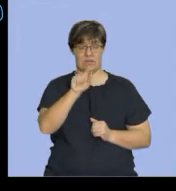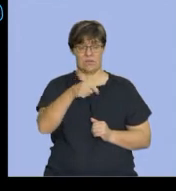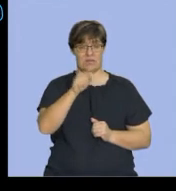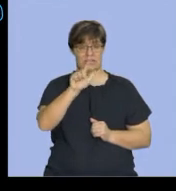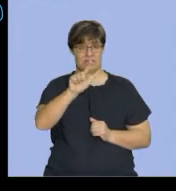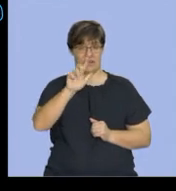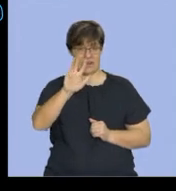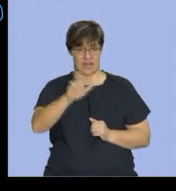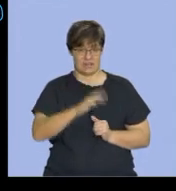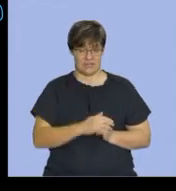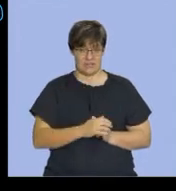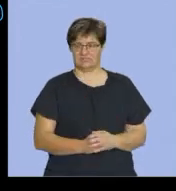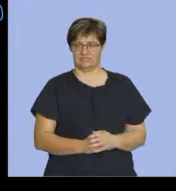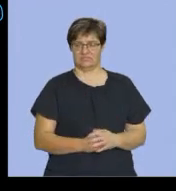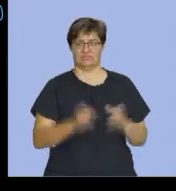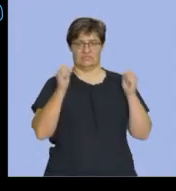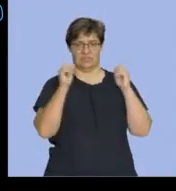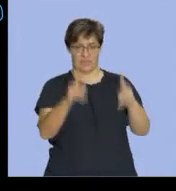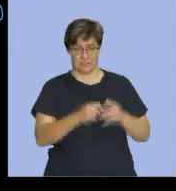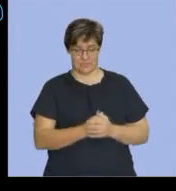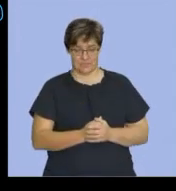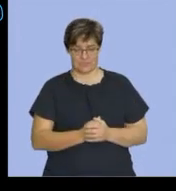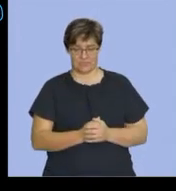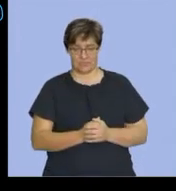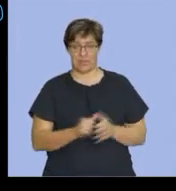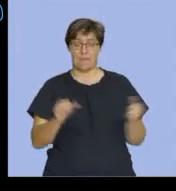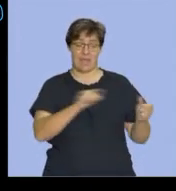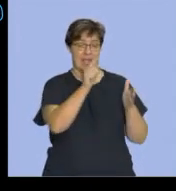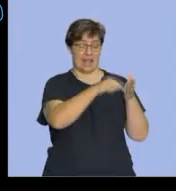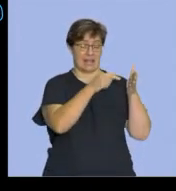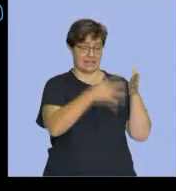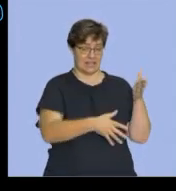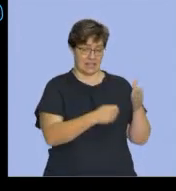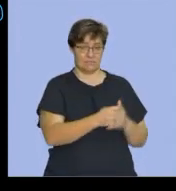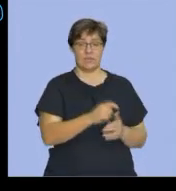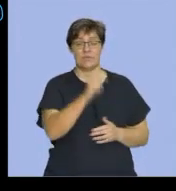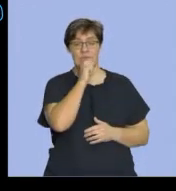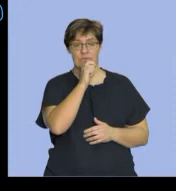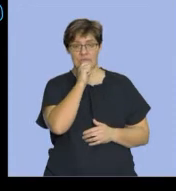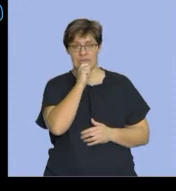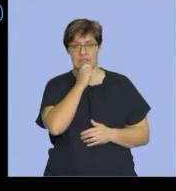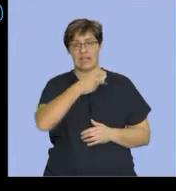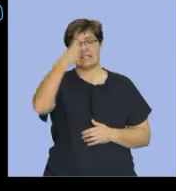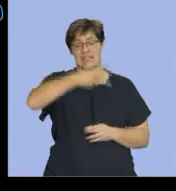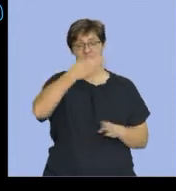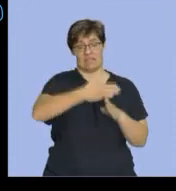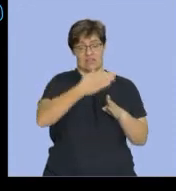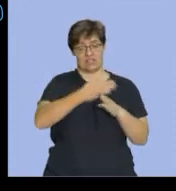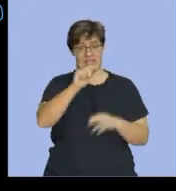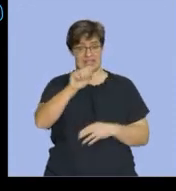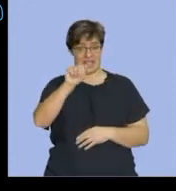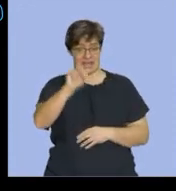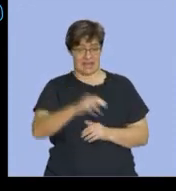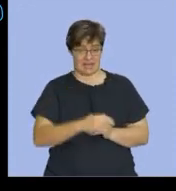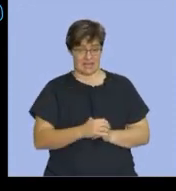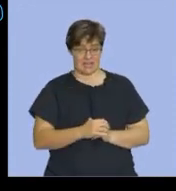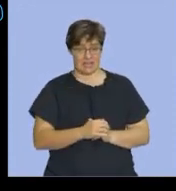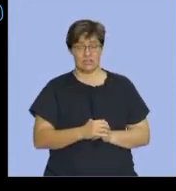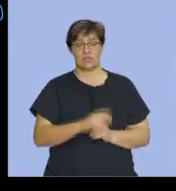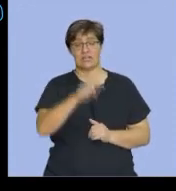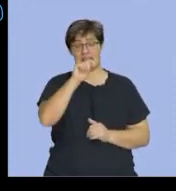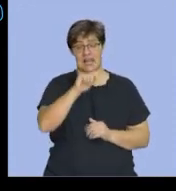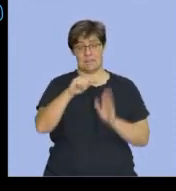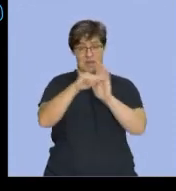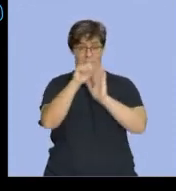163.79. All right, so back to our calculator. We're going to use second function tan, because we need tan to the minus